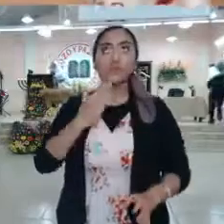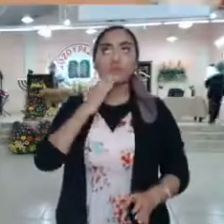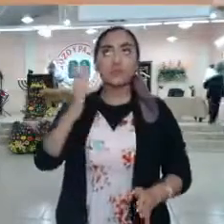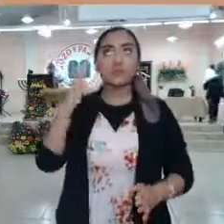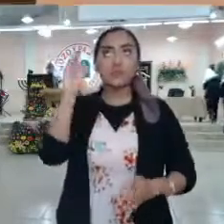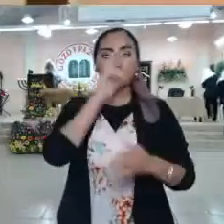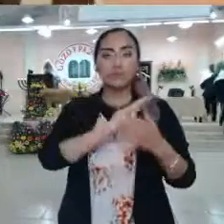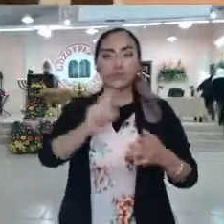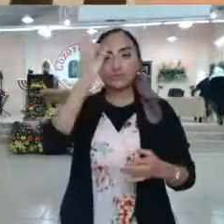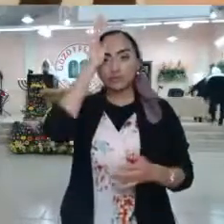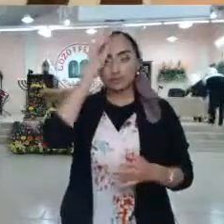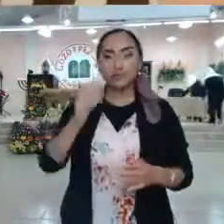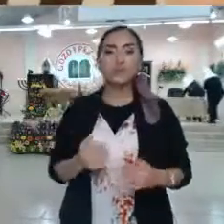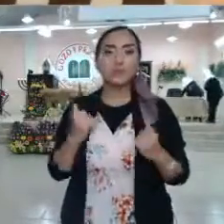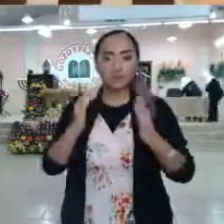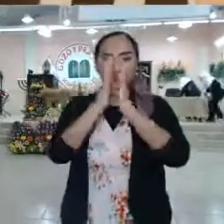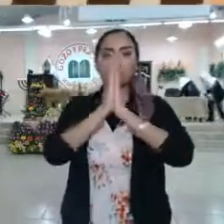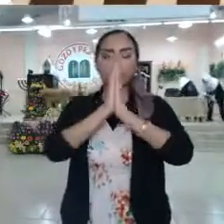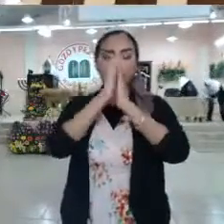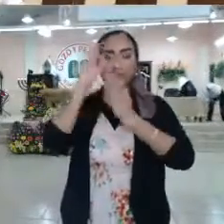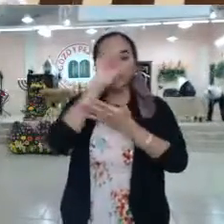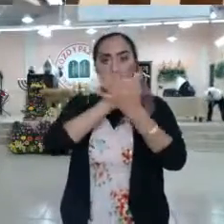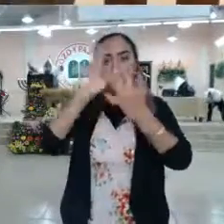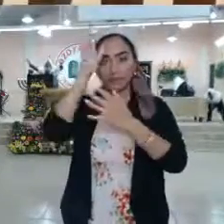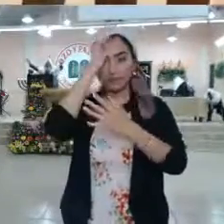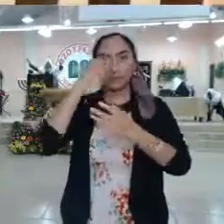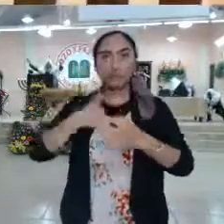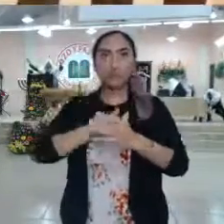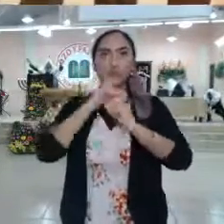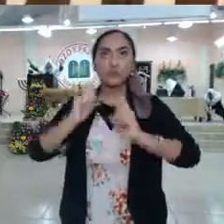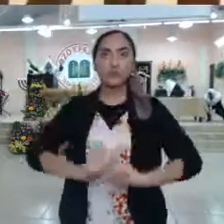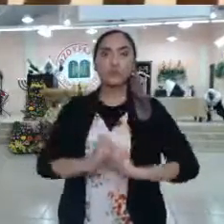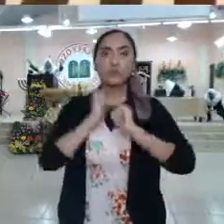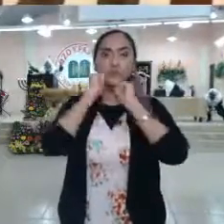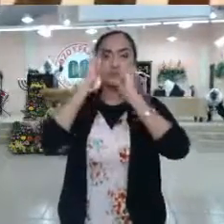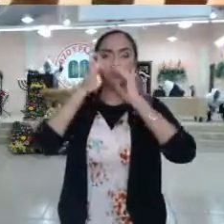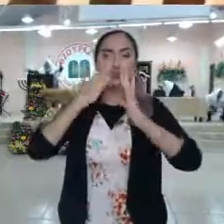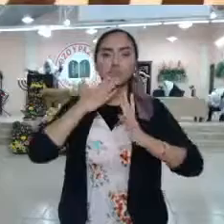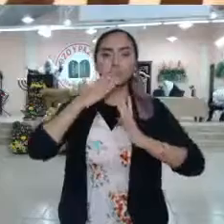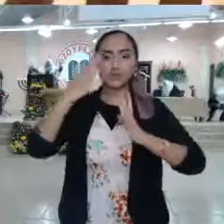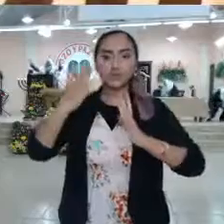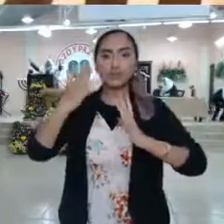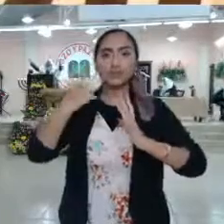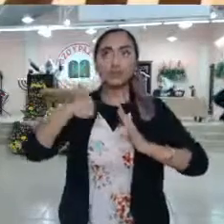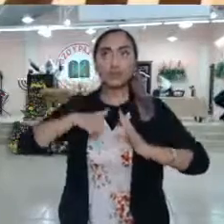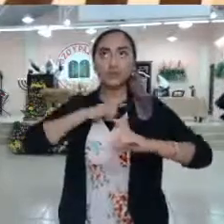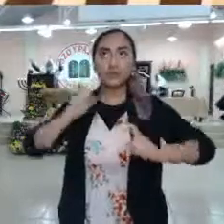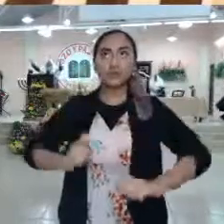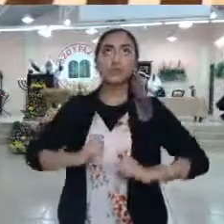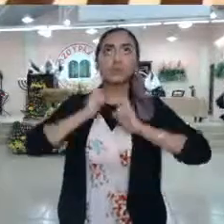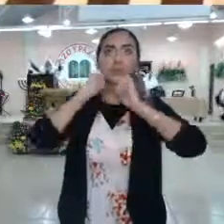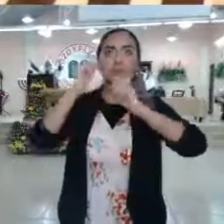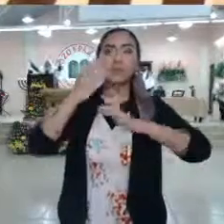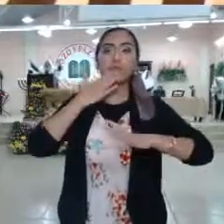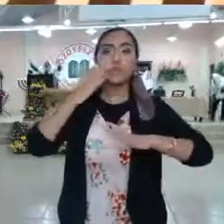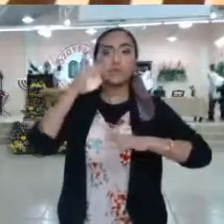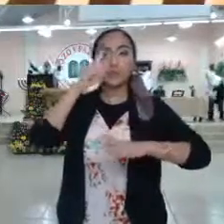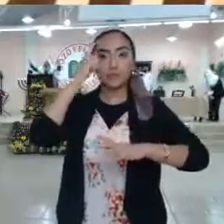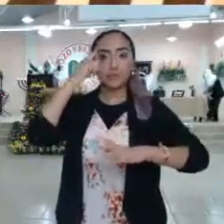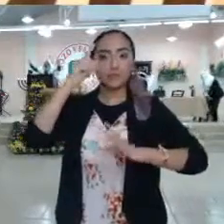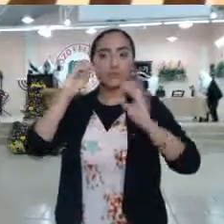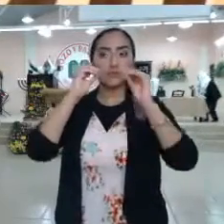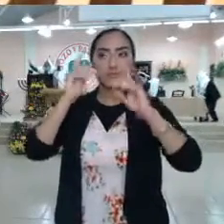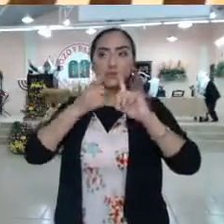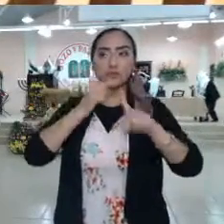the Eternal Father, Abacados, Avakadosh. te damos toda Gabá. We thank you so much. Te damos toda Gabá We thank you por la so much administración de